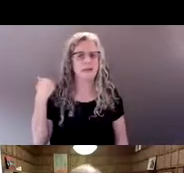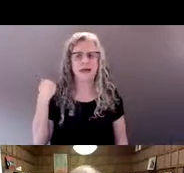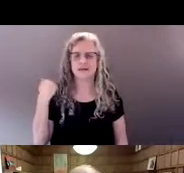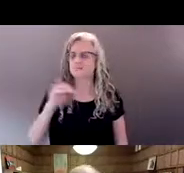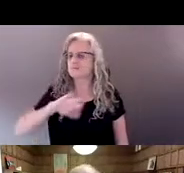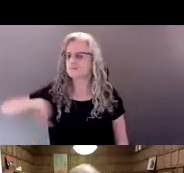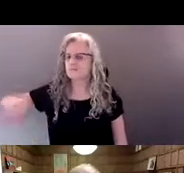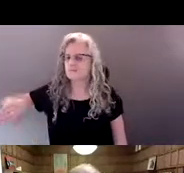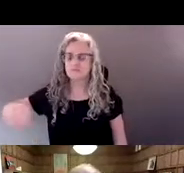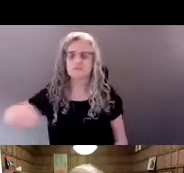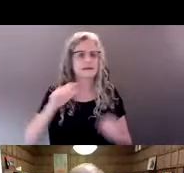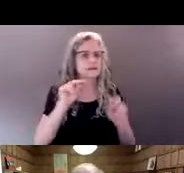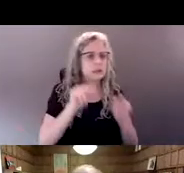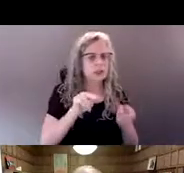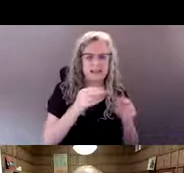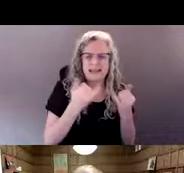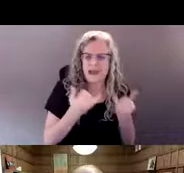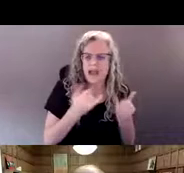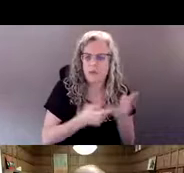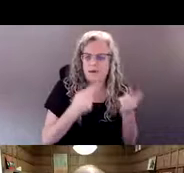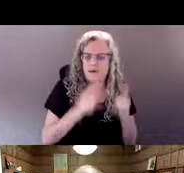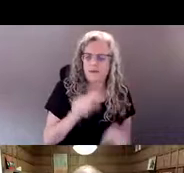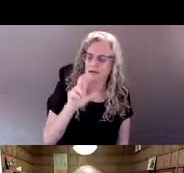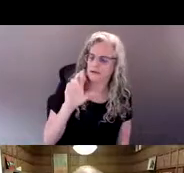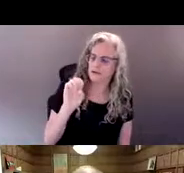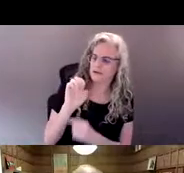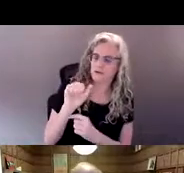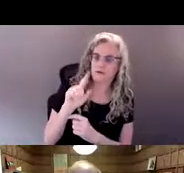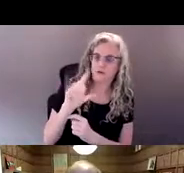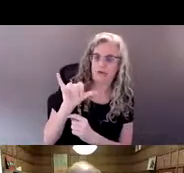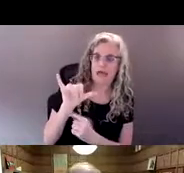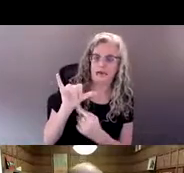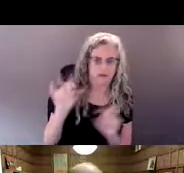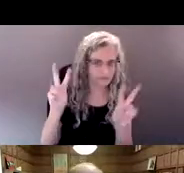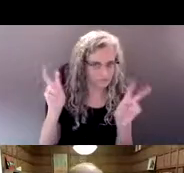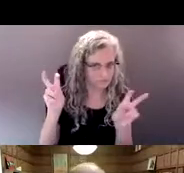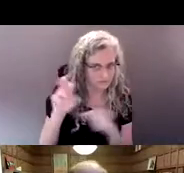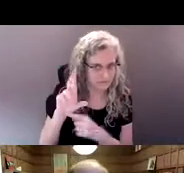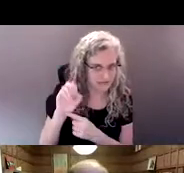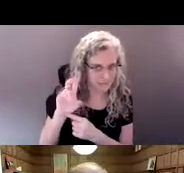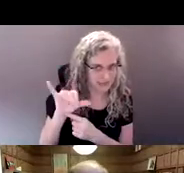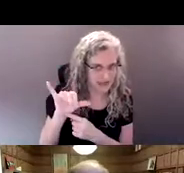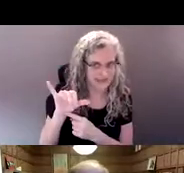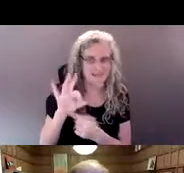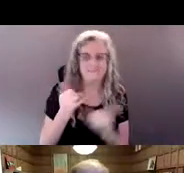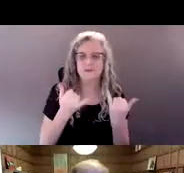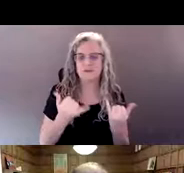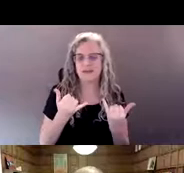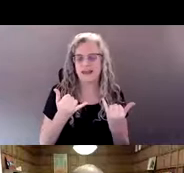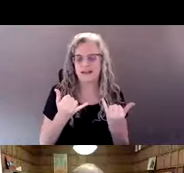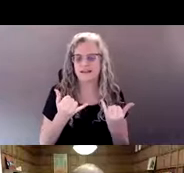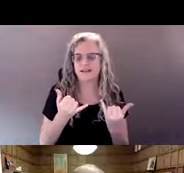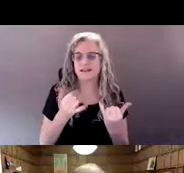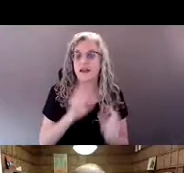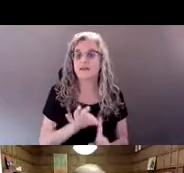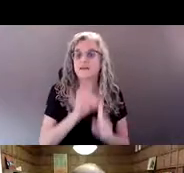look instead to the realities, I'm always going to put the quotation marks around realities of the present, and